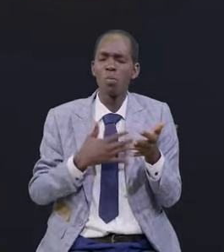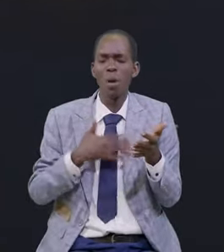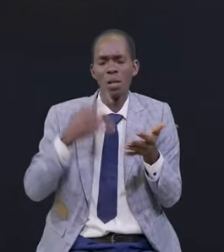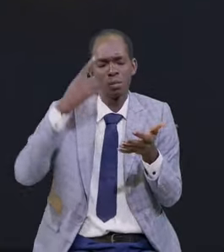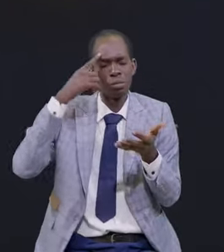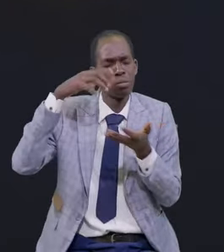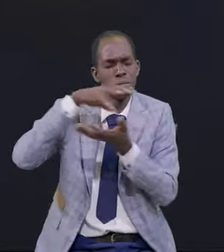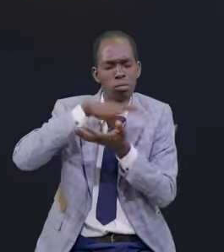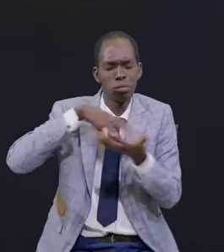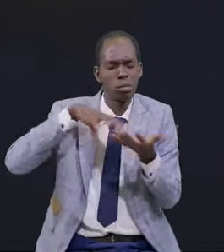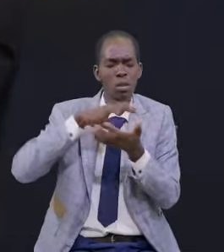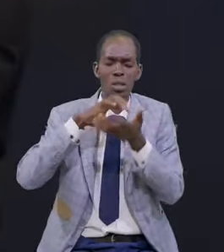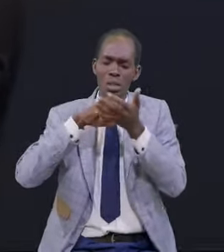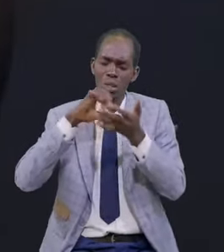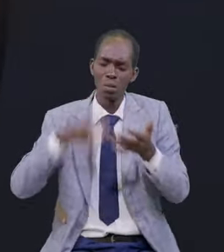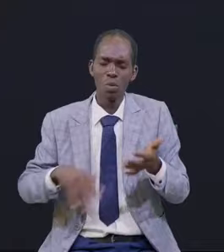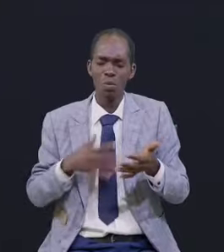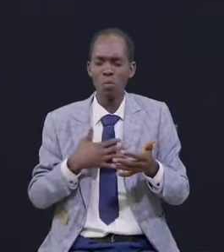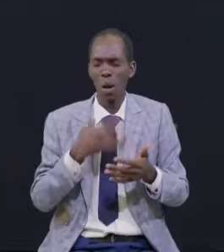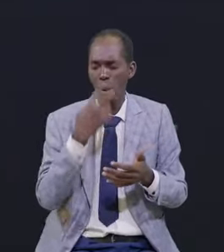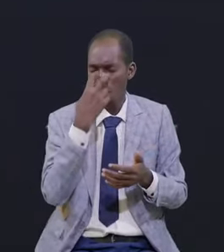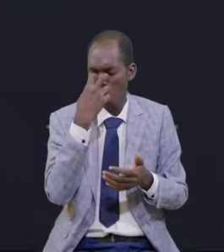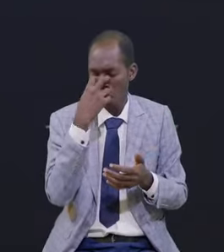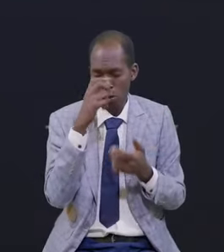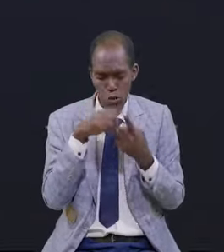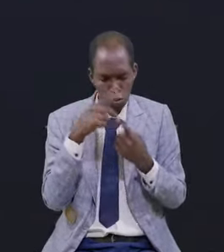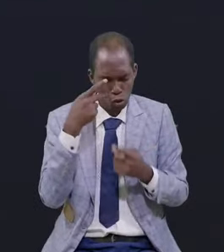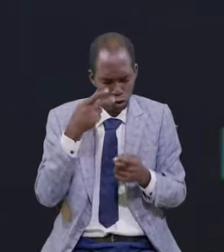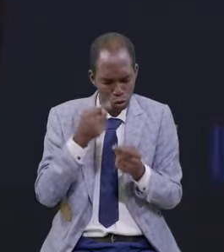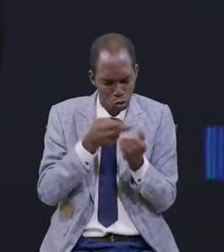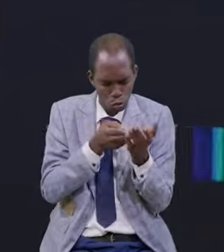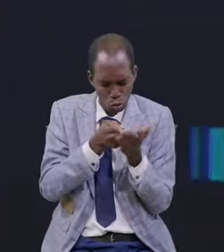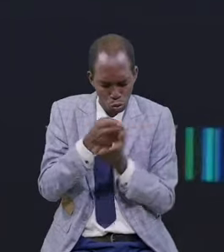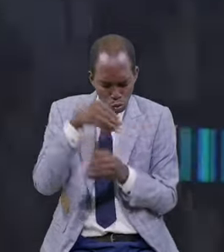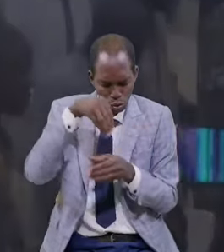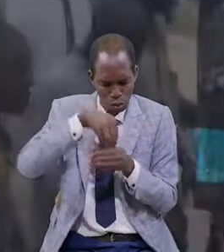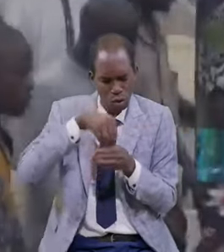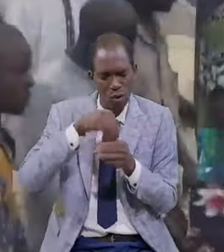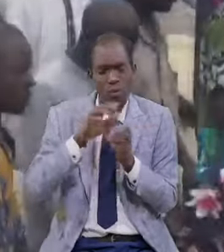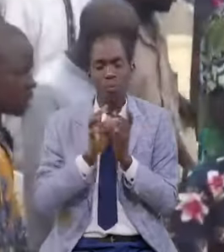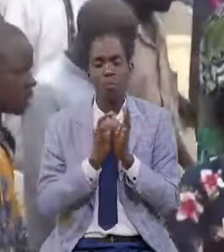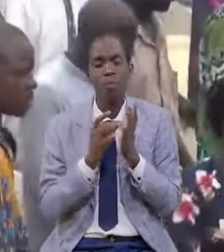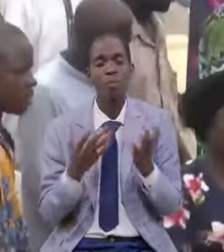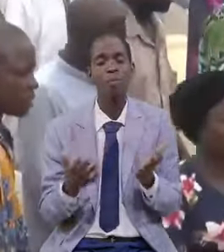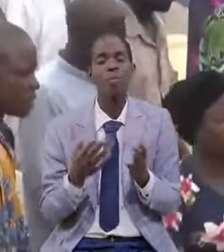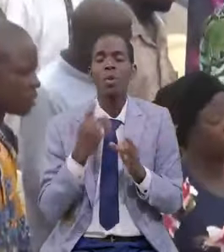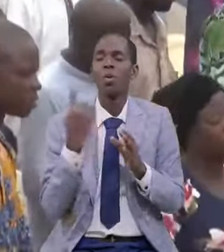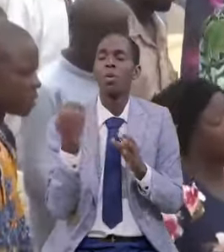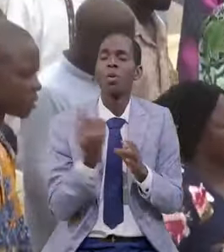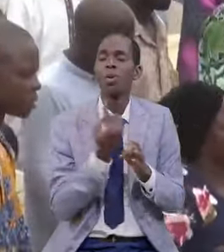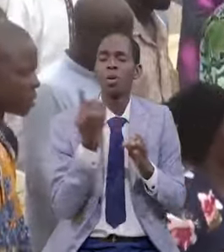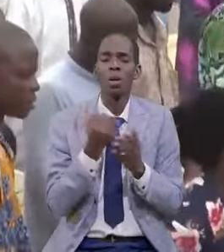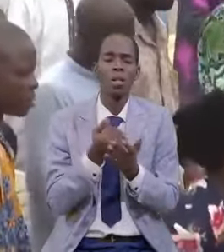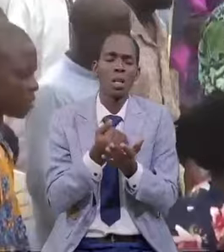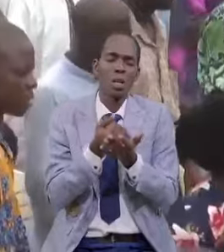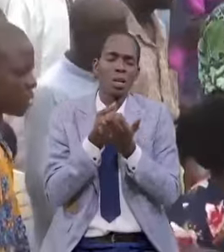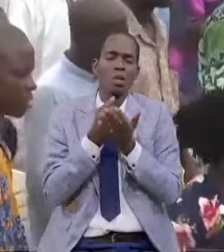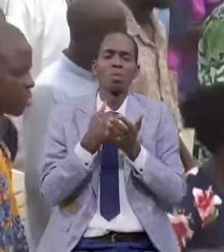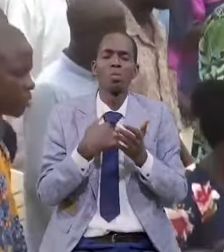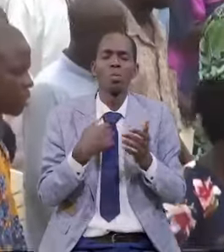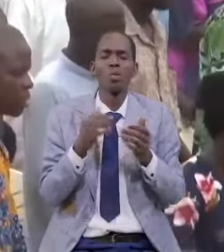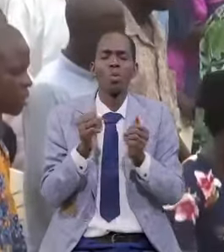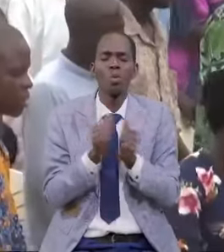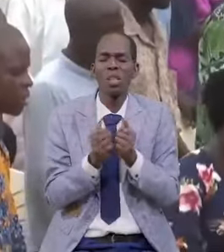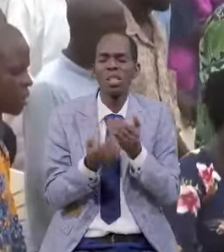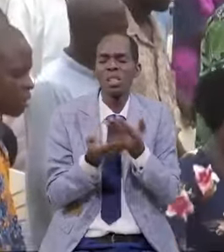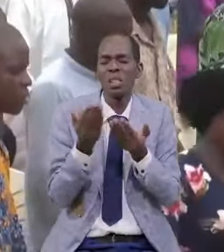sightlessness open your mouth and pray open your mouth and pray thank God for the way you are praying pray more pray more over there pray more to my